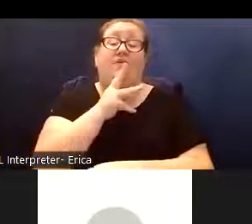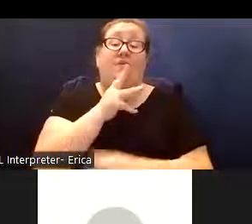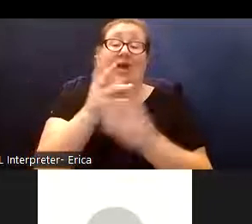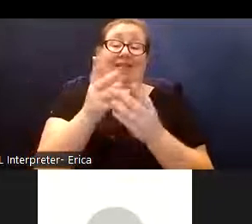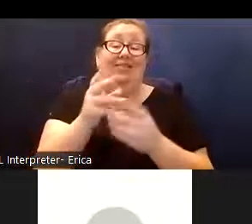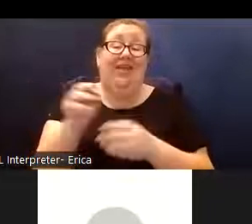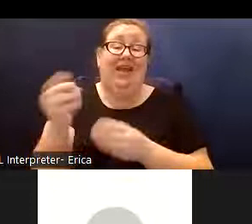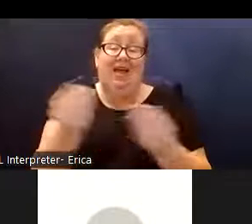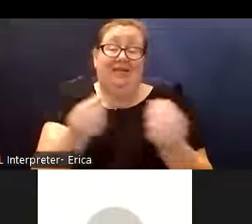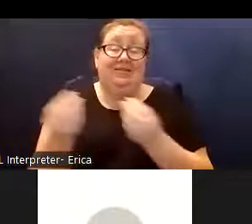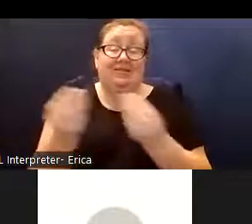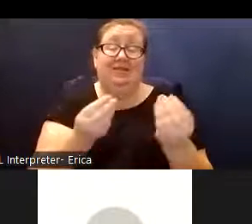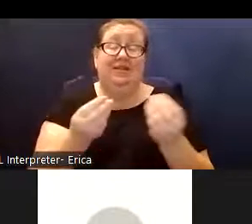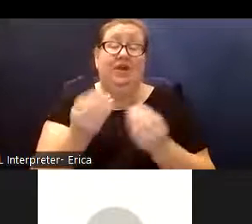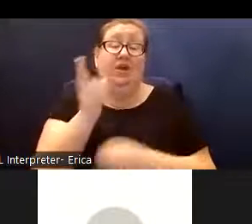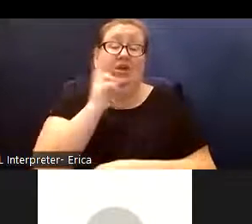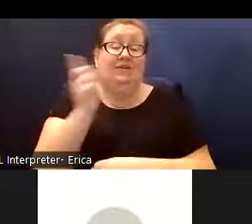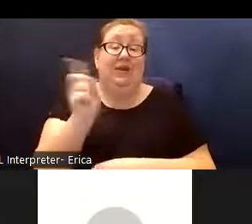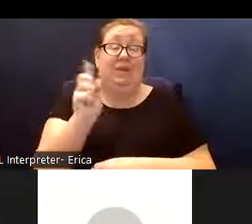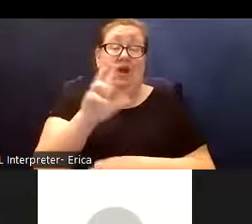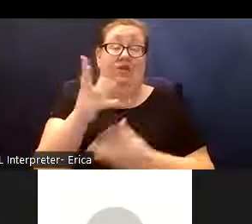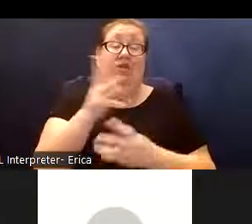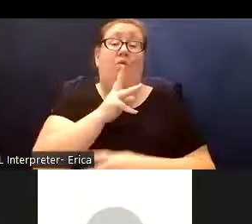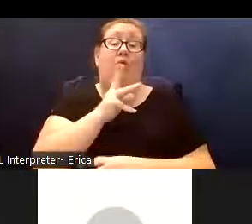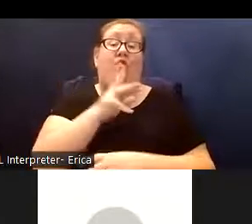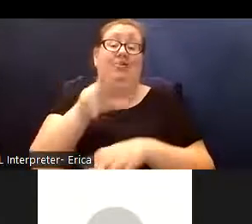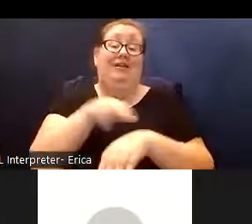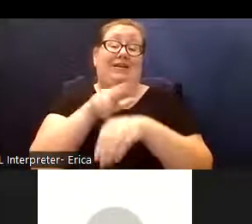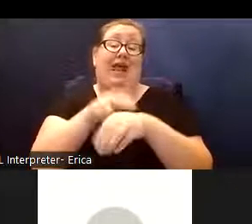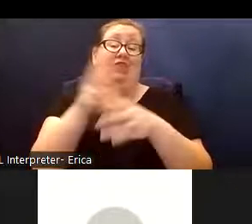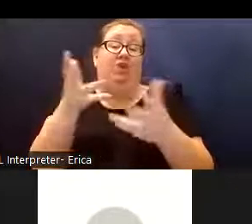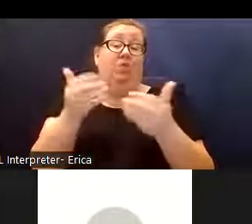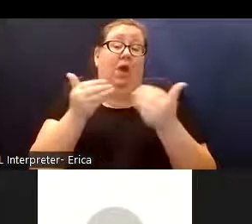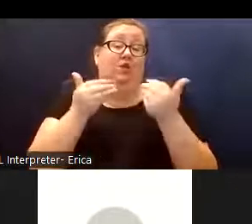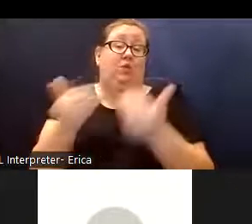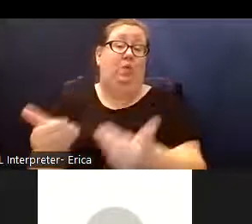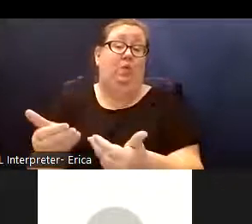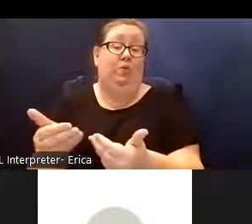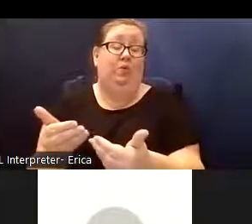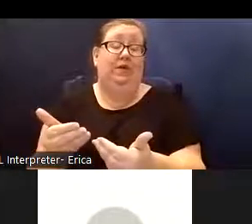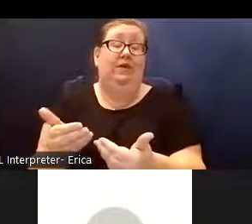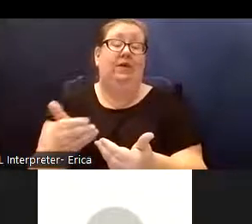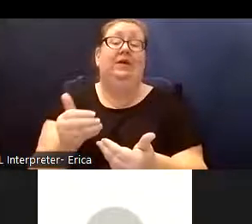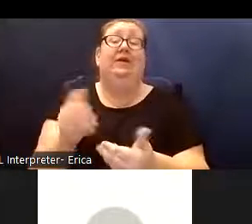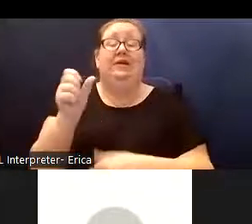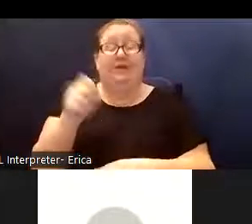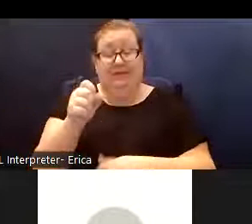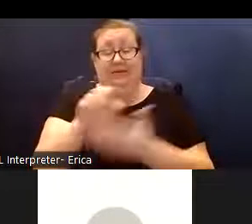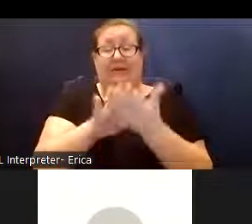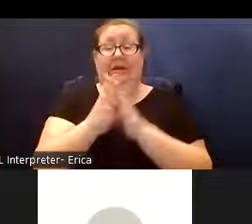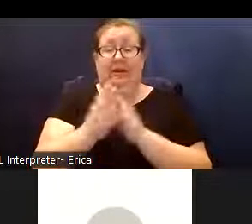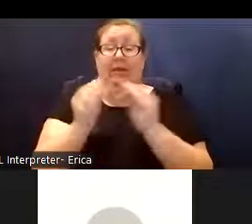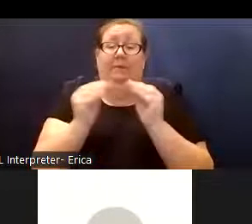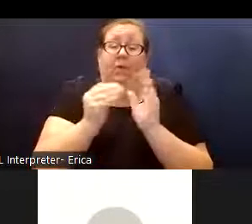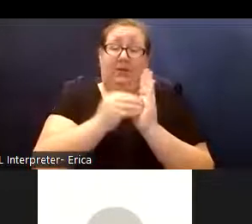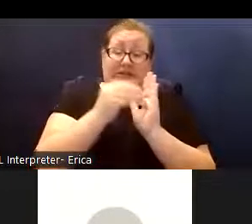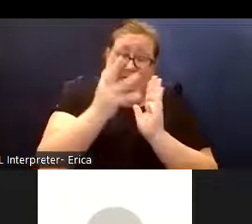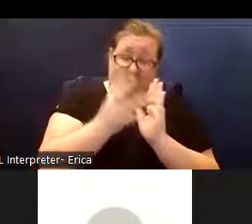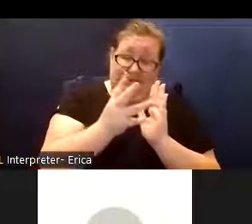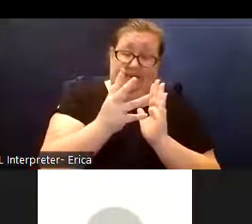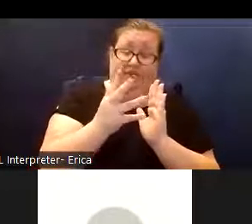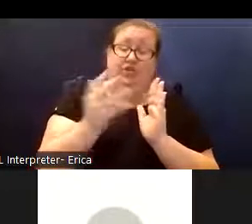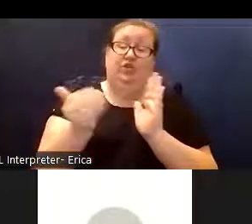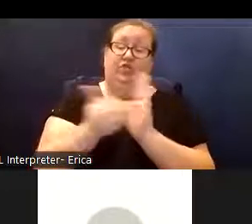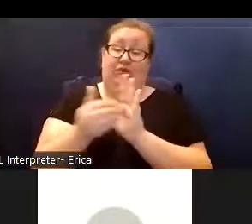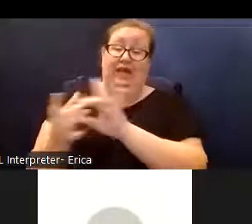as where the water naturally wants to go. And it does get a bit more expensive to